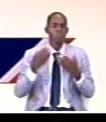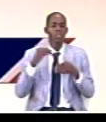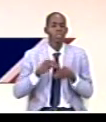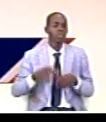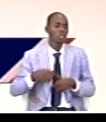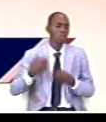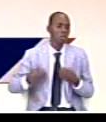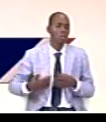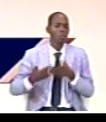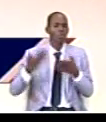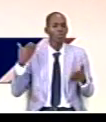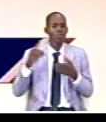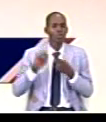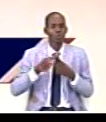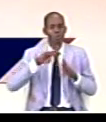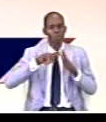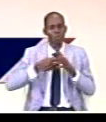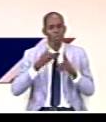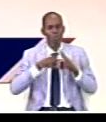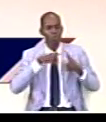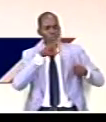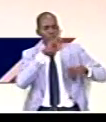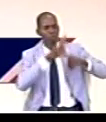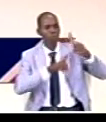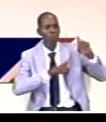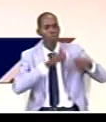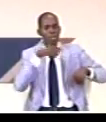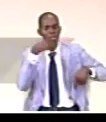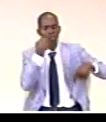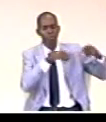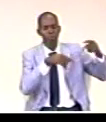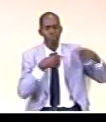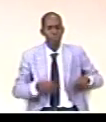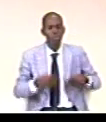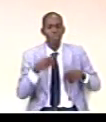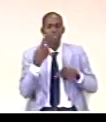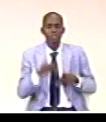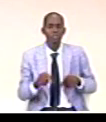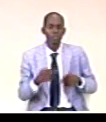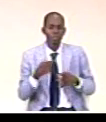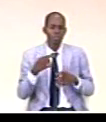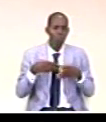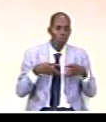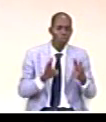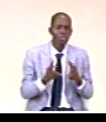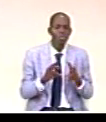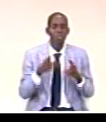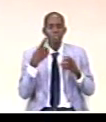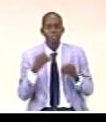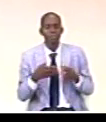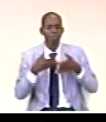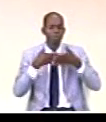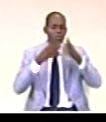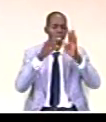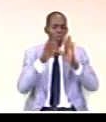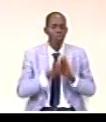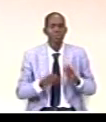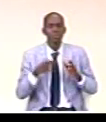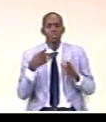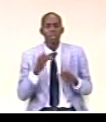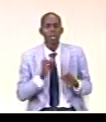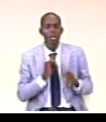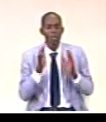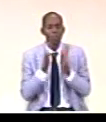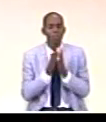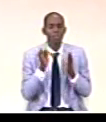to query the leadership, to begin to query the method, to begin to query the approach. Lord, I pray that